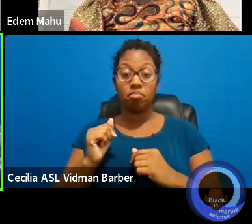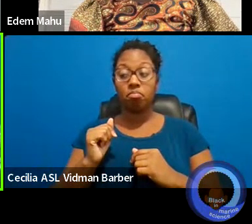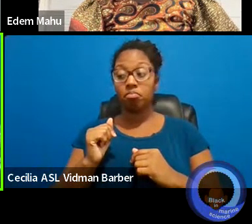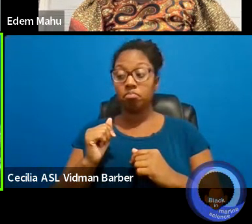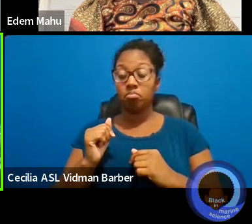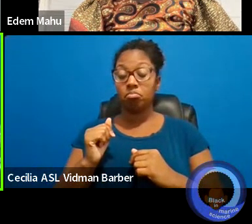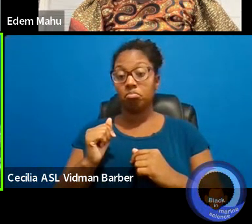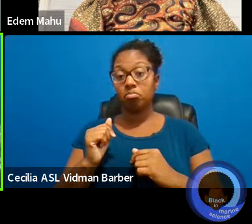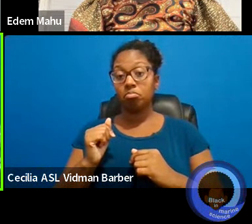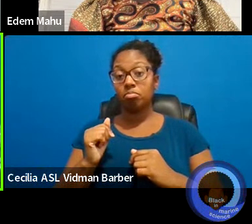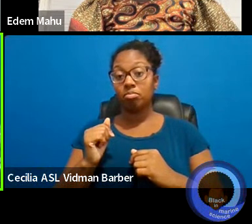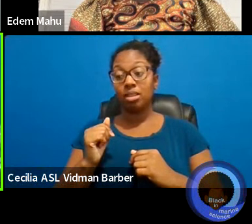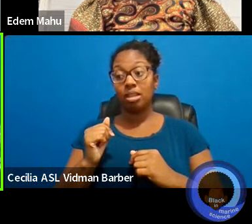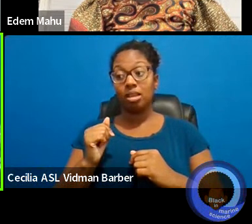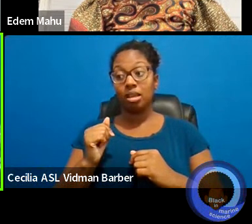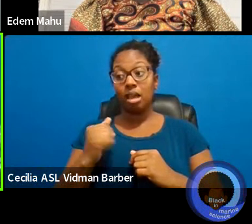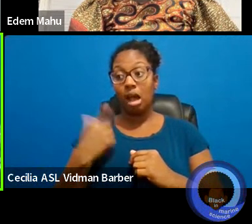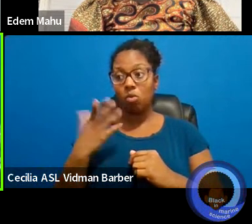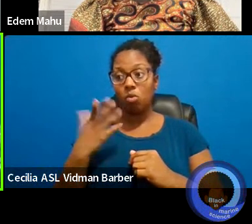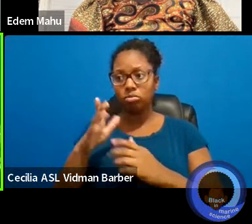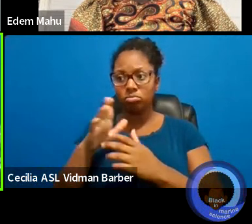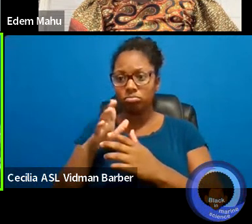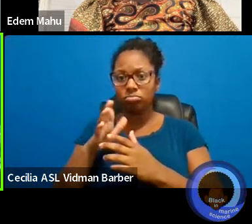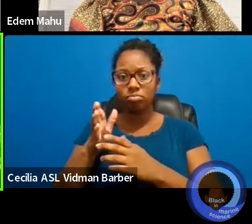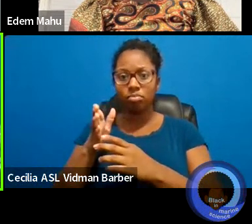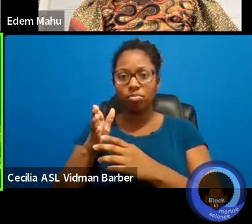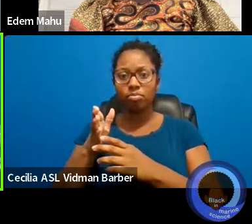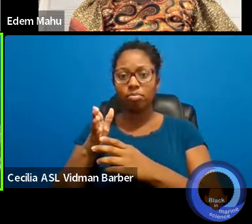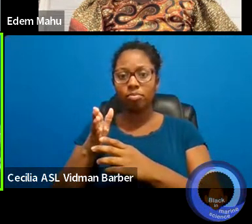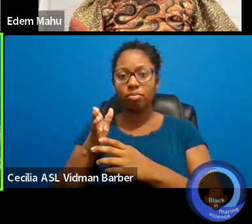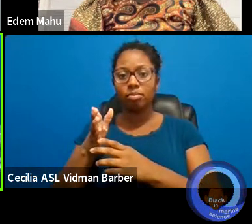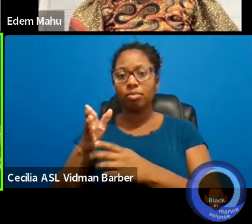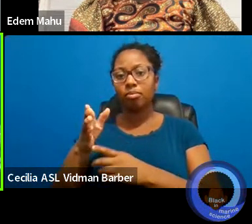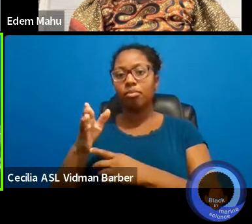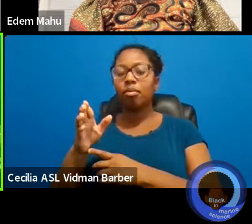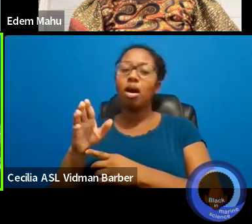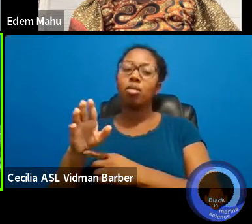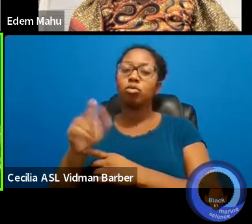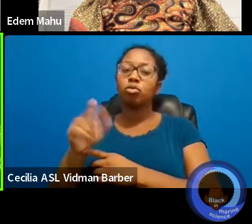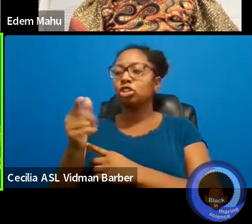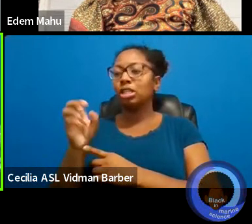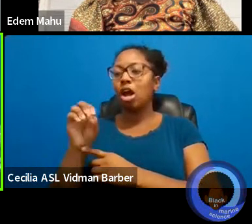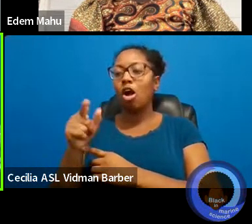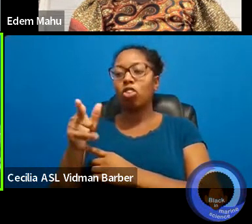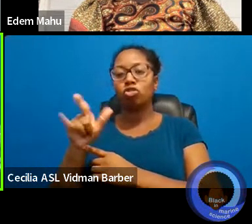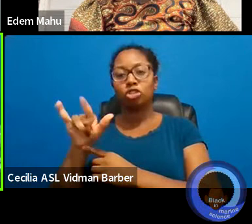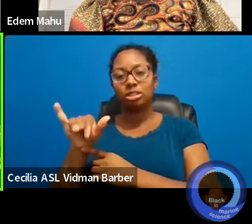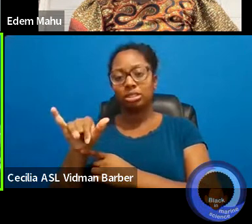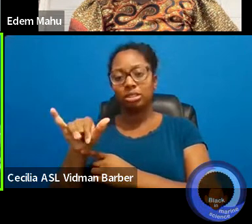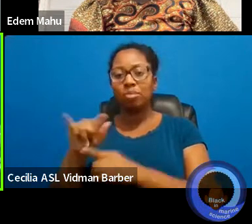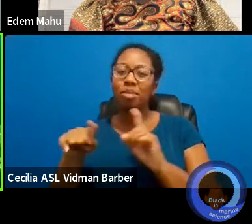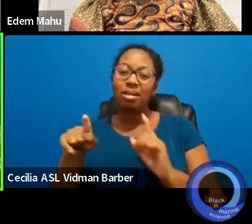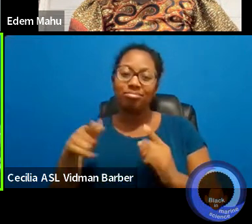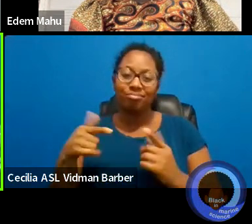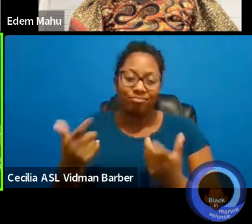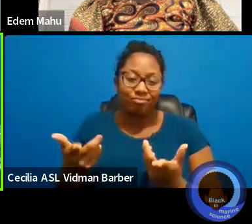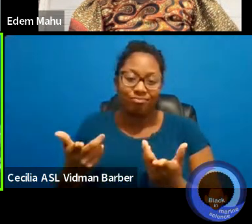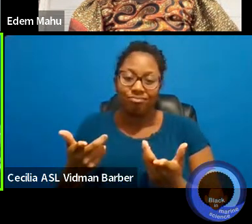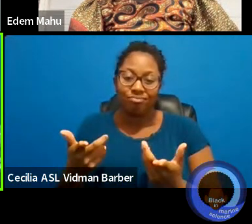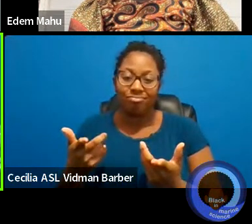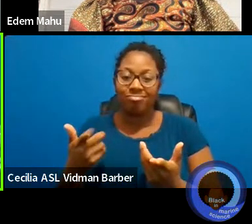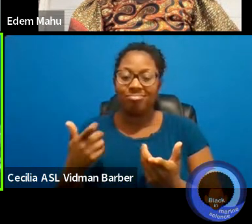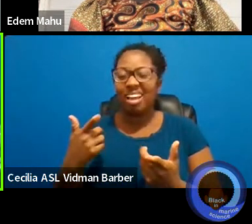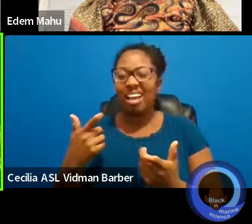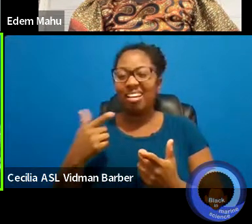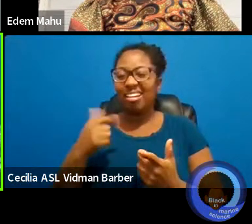Somehow I did get into a degree program in mining geology, but it didn't work out well. I didn't find purpose